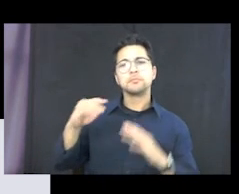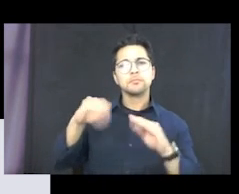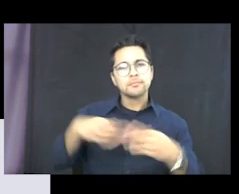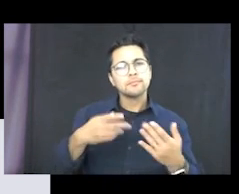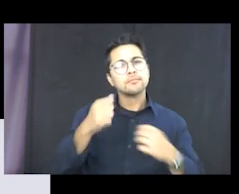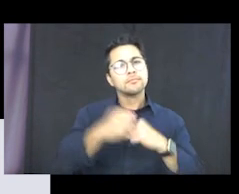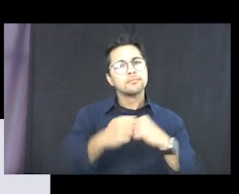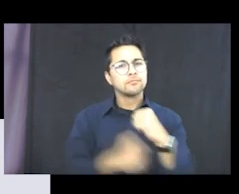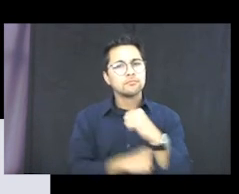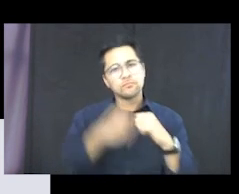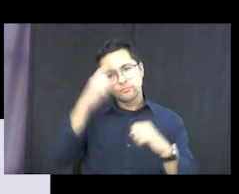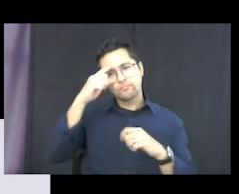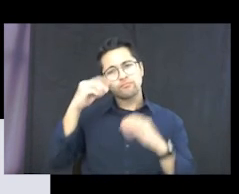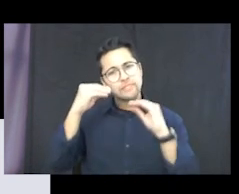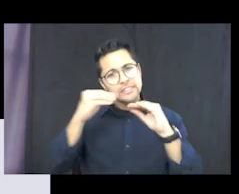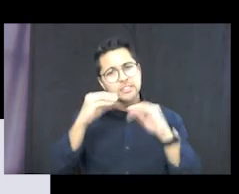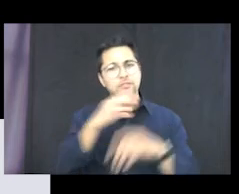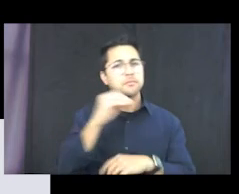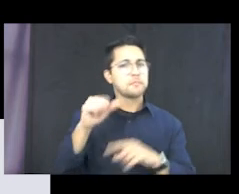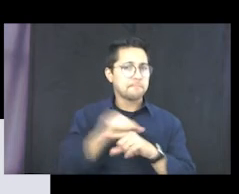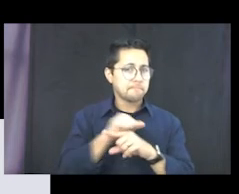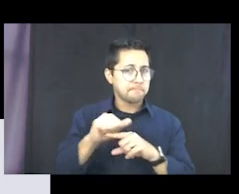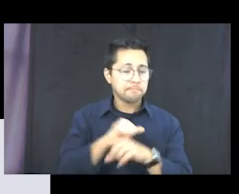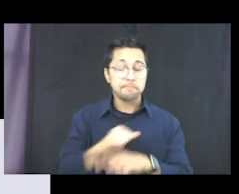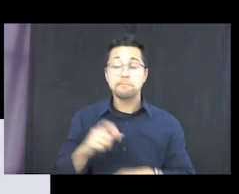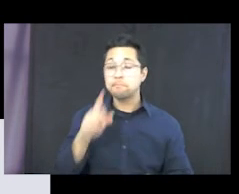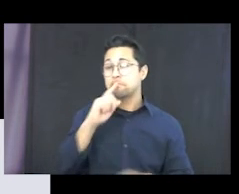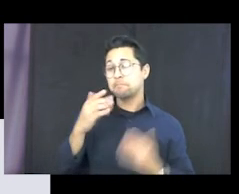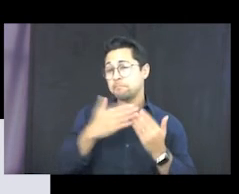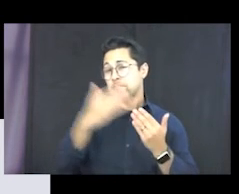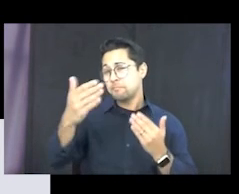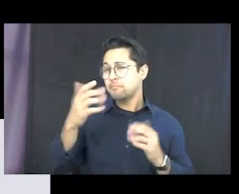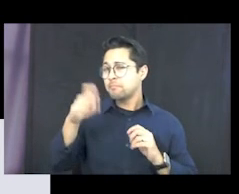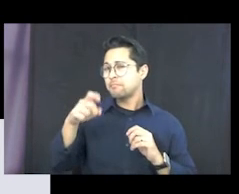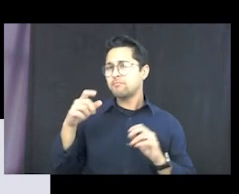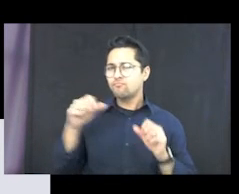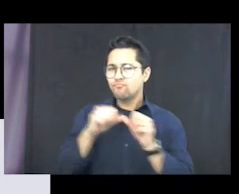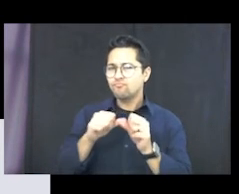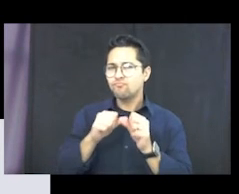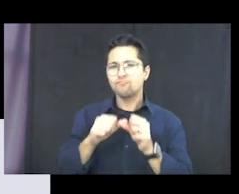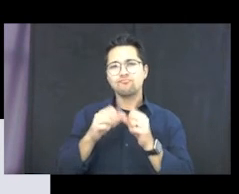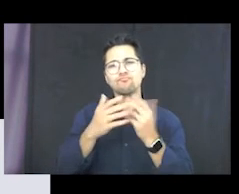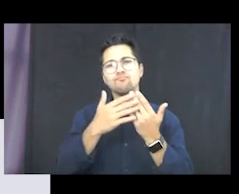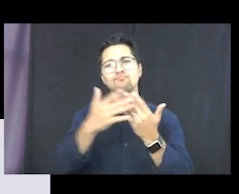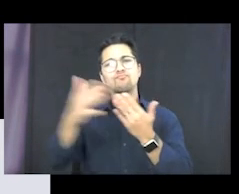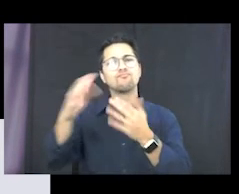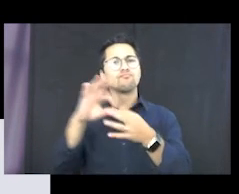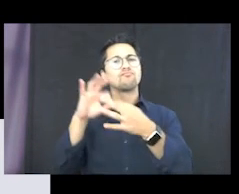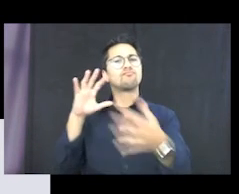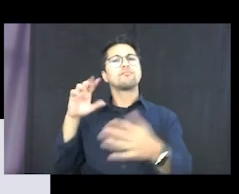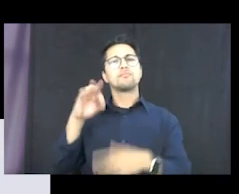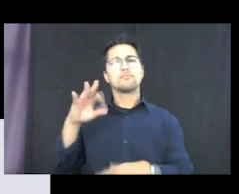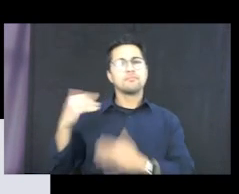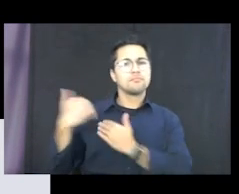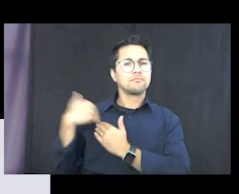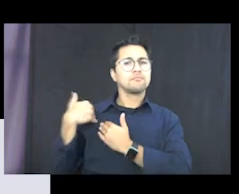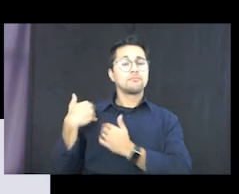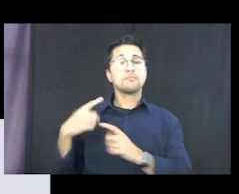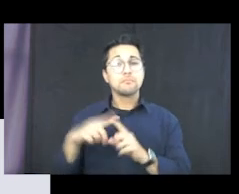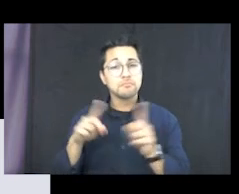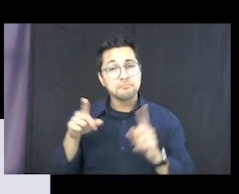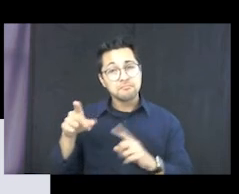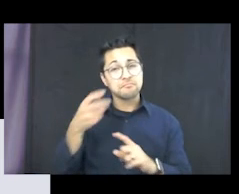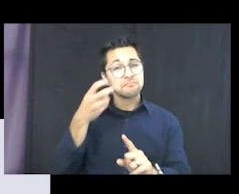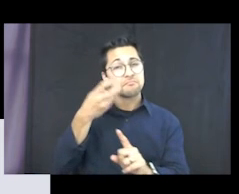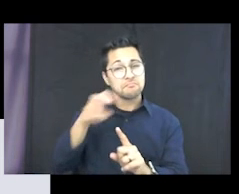for teaching and practice. Ultimately, we need to continue to work towards that gradual release of responsibility. But this